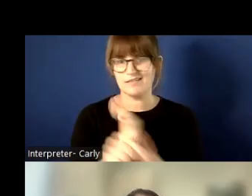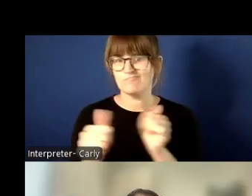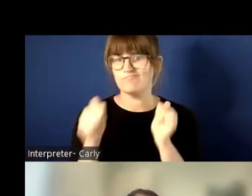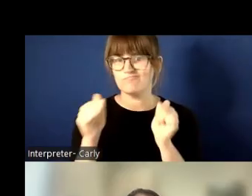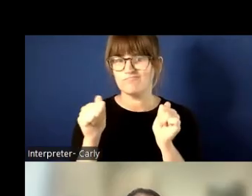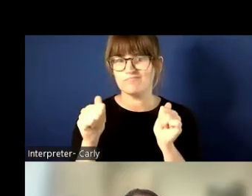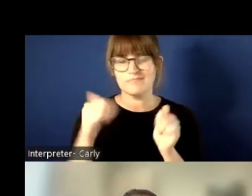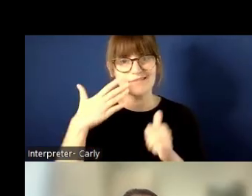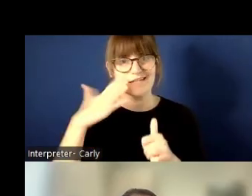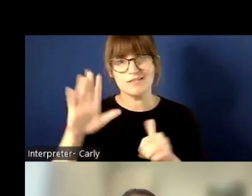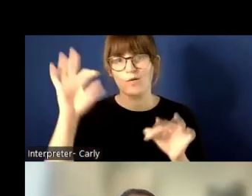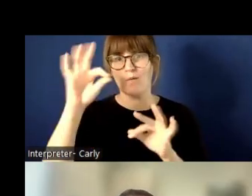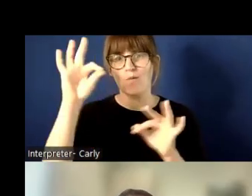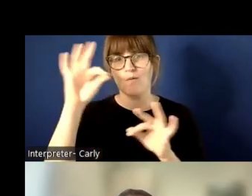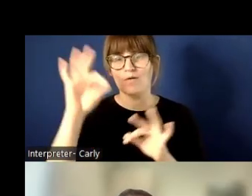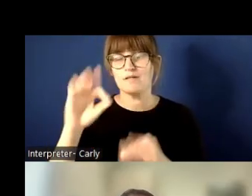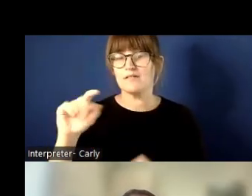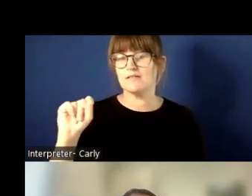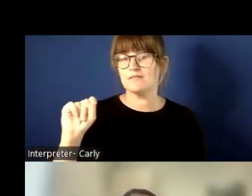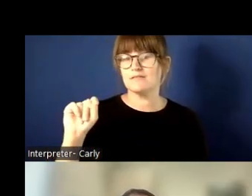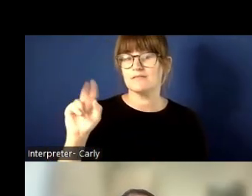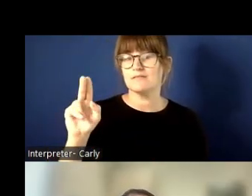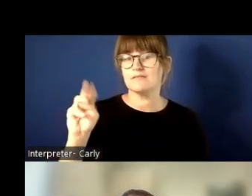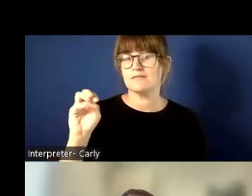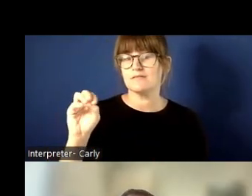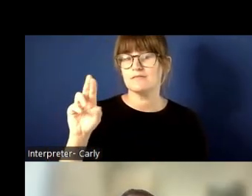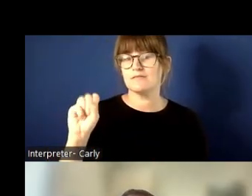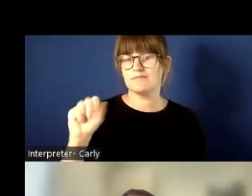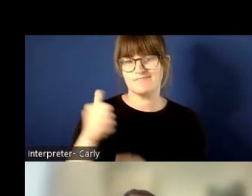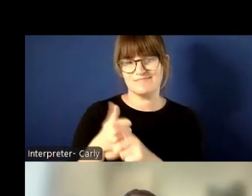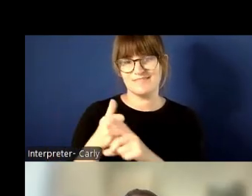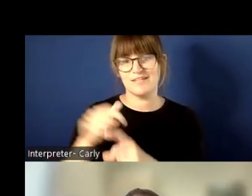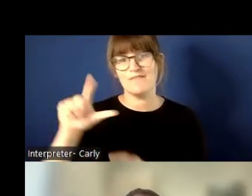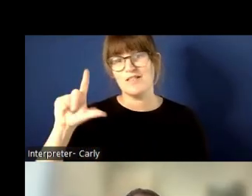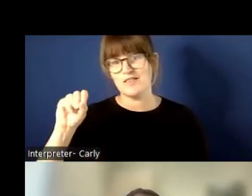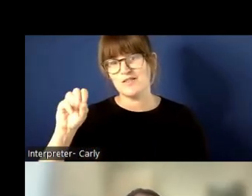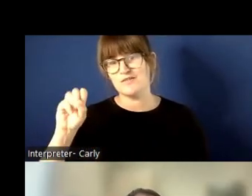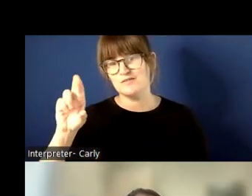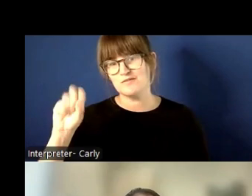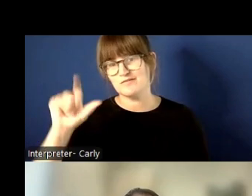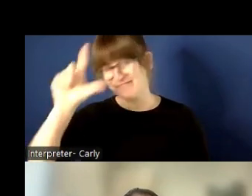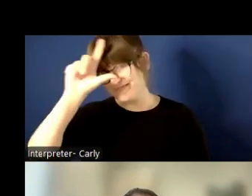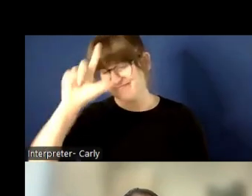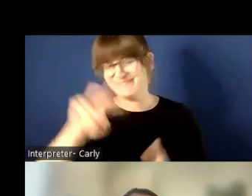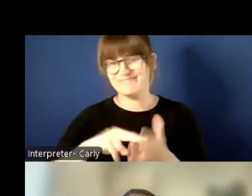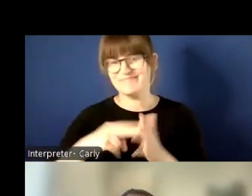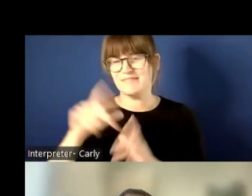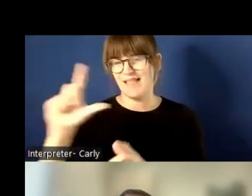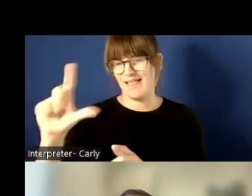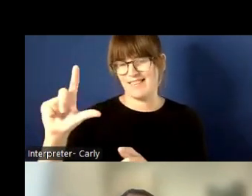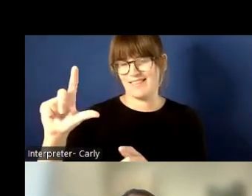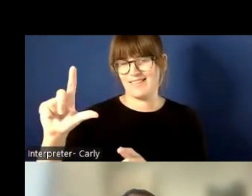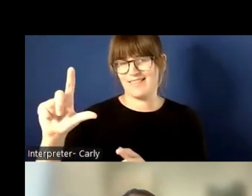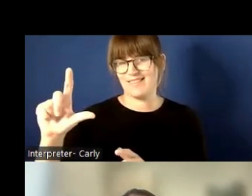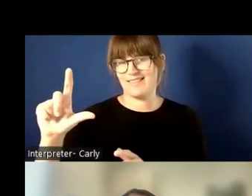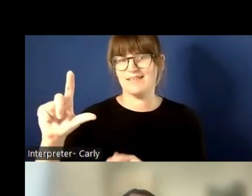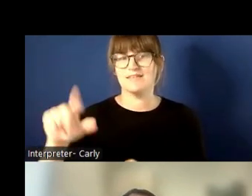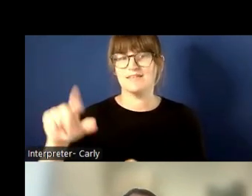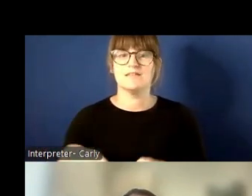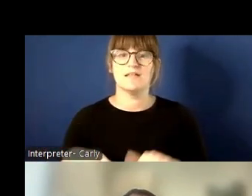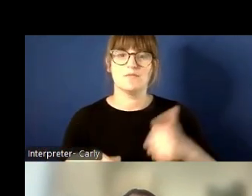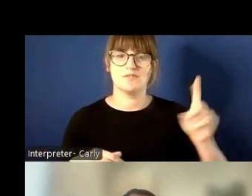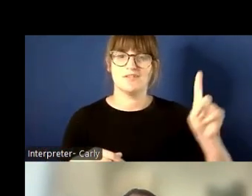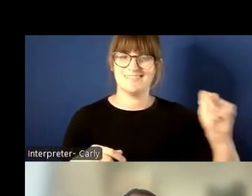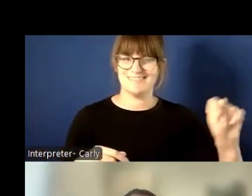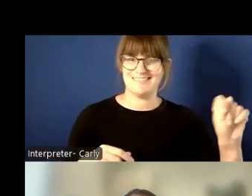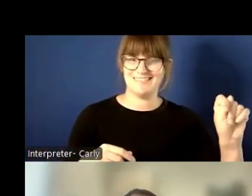is that tumors are losers. So the PDL1 ligand is on the tumor, whereas the PD-1 receptor is on your T cell. What